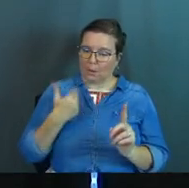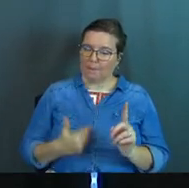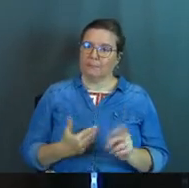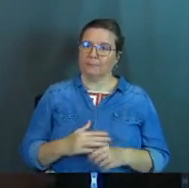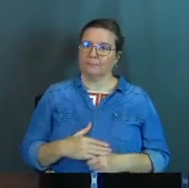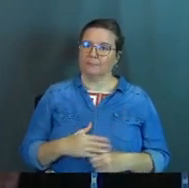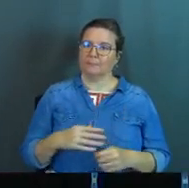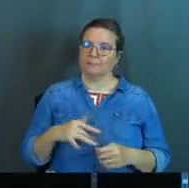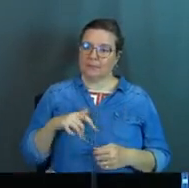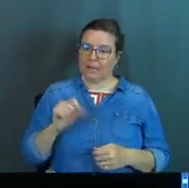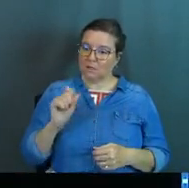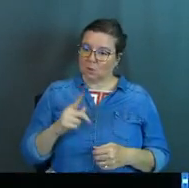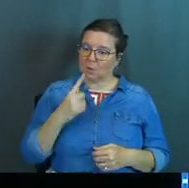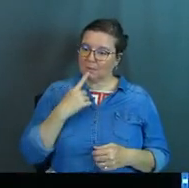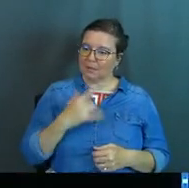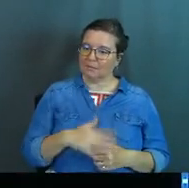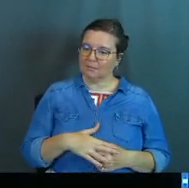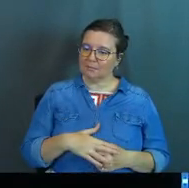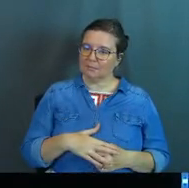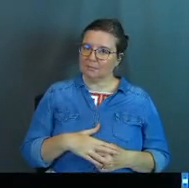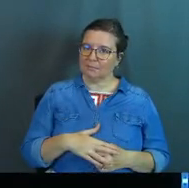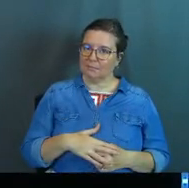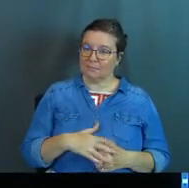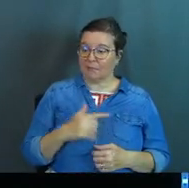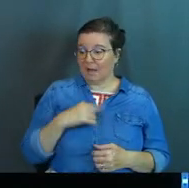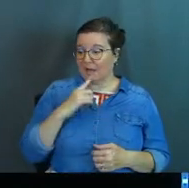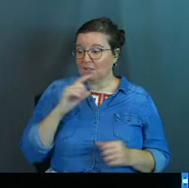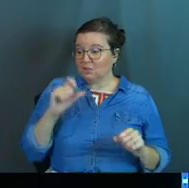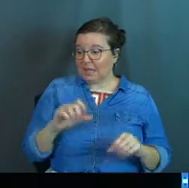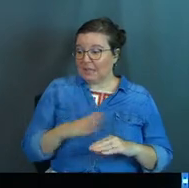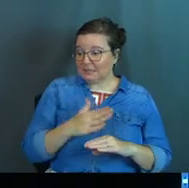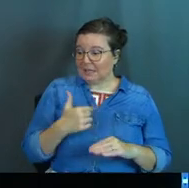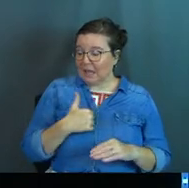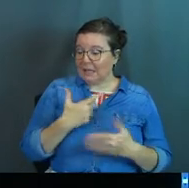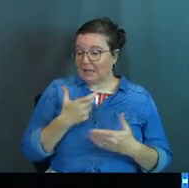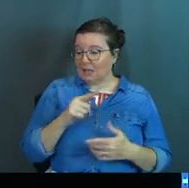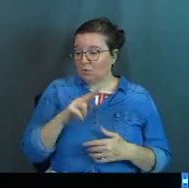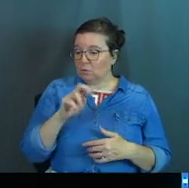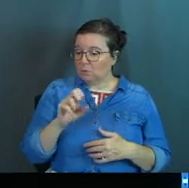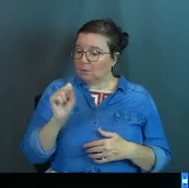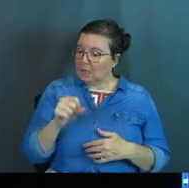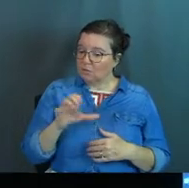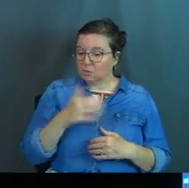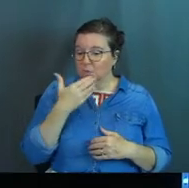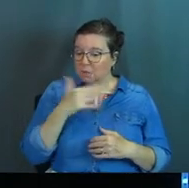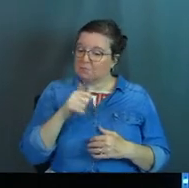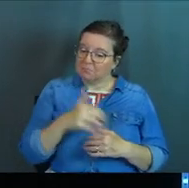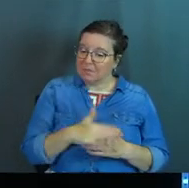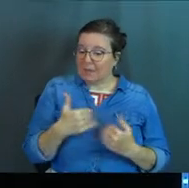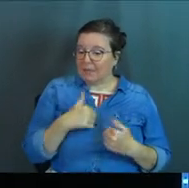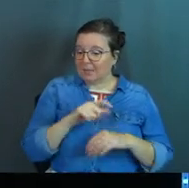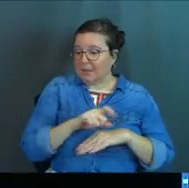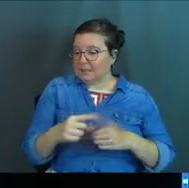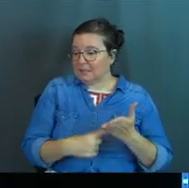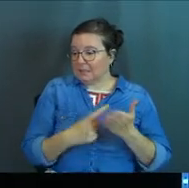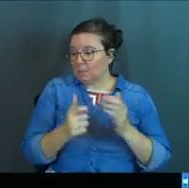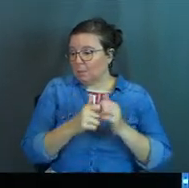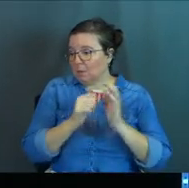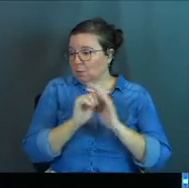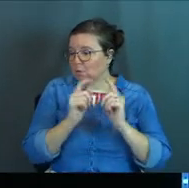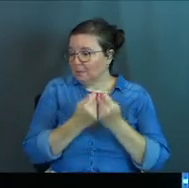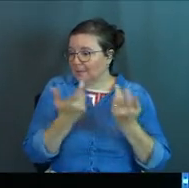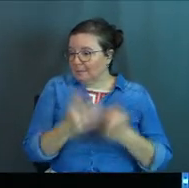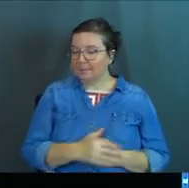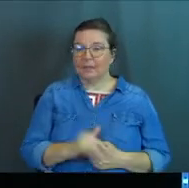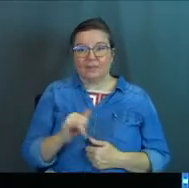are. That it's okay to say, I actually can sing, I can carry a tune, do a pretty good job, and they have me on stage sometimes with a worship